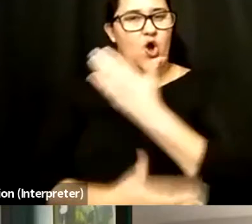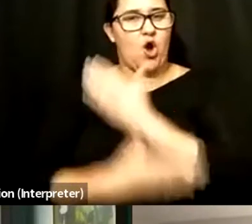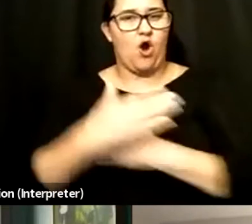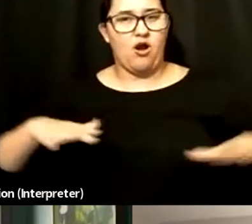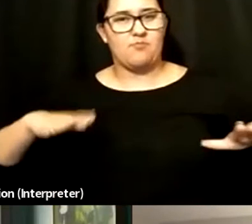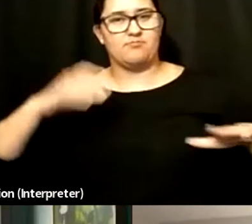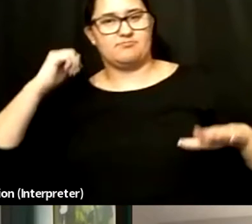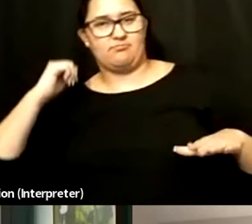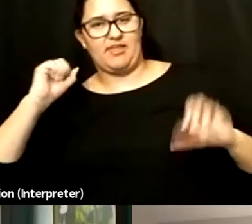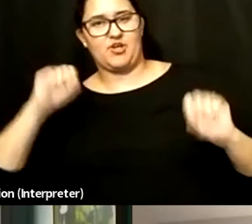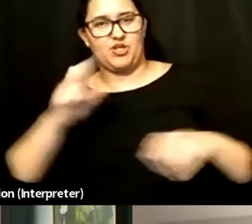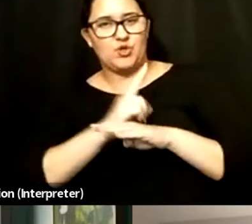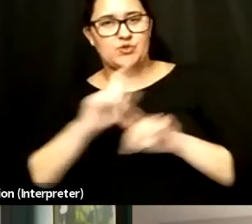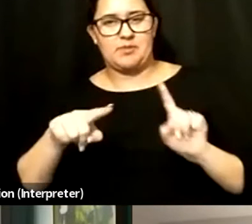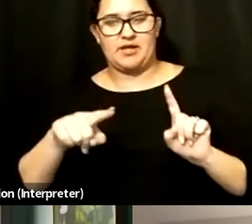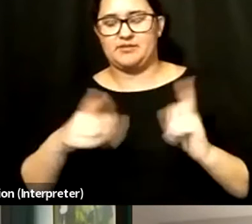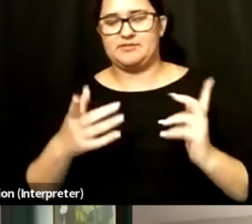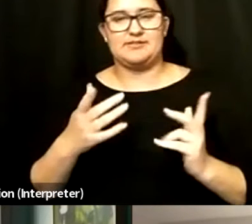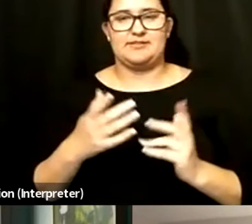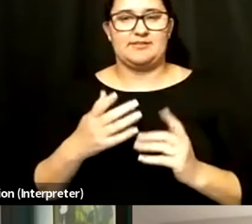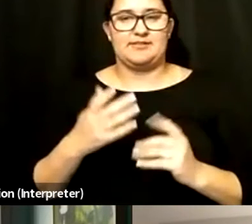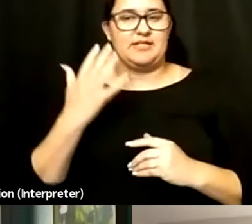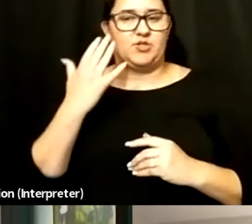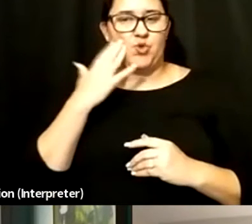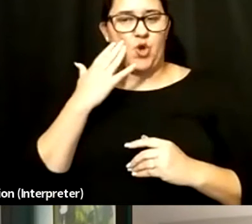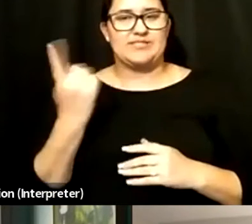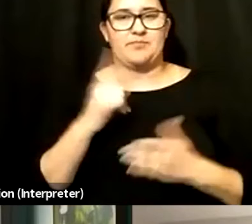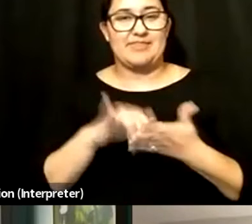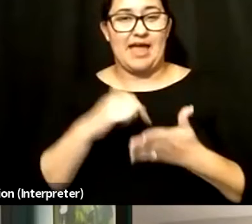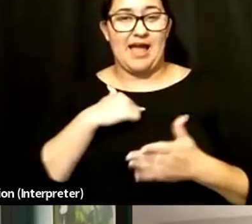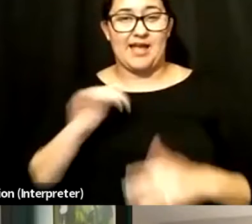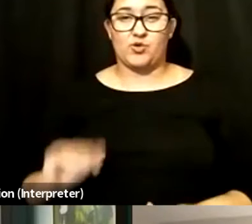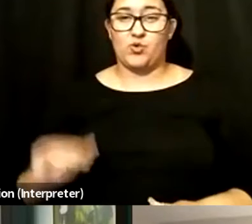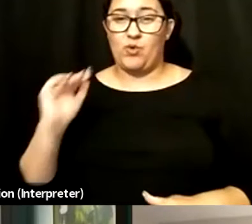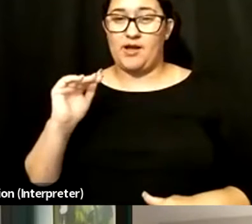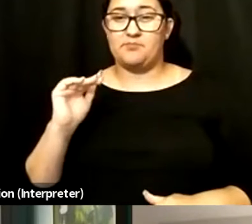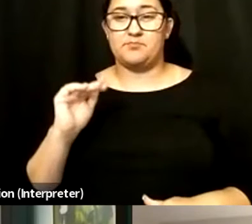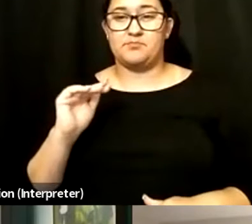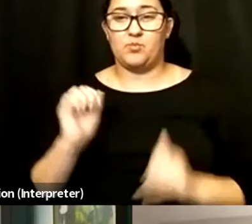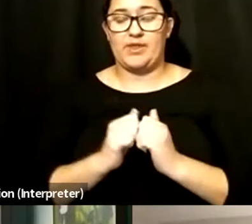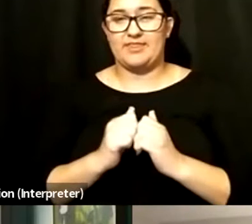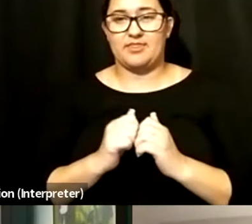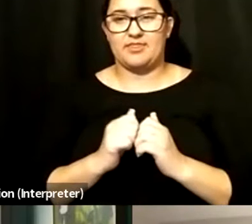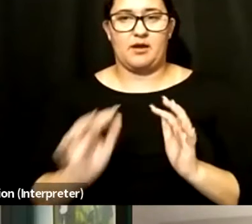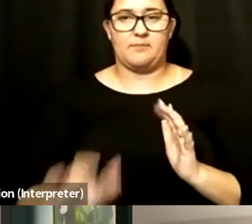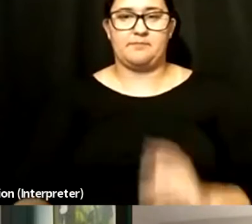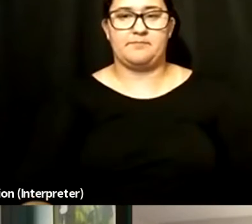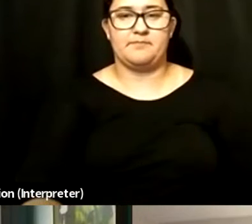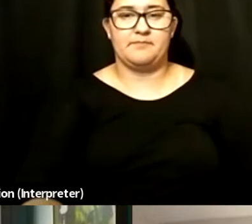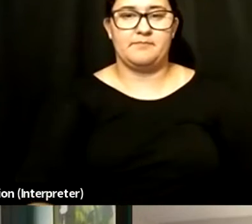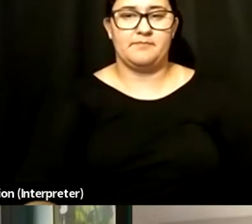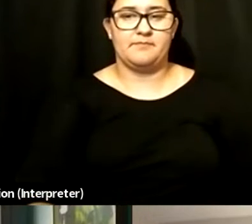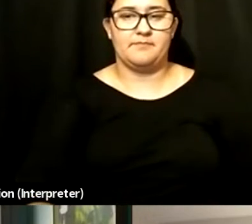blah blah. And it's just, you know, something that I grew up in, and continue